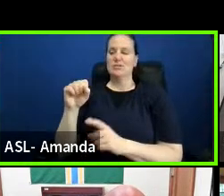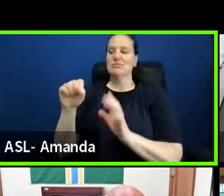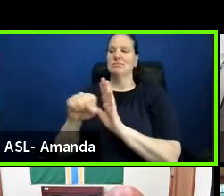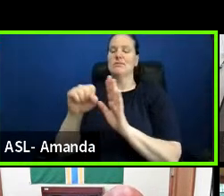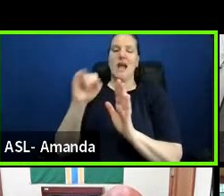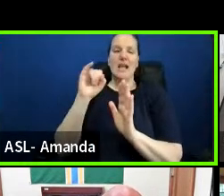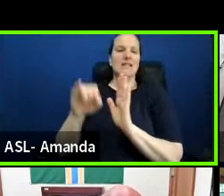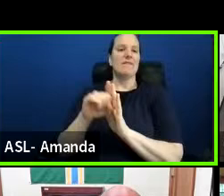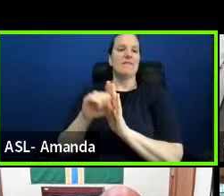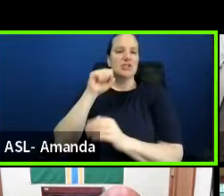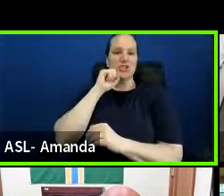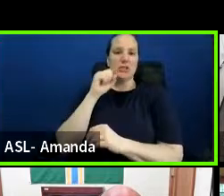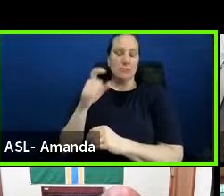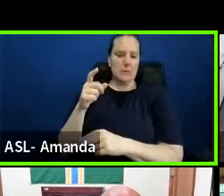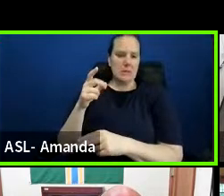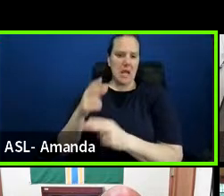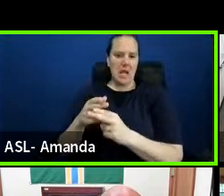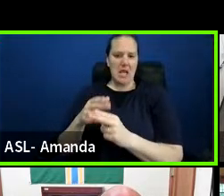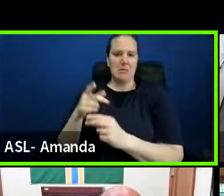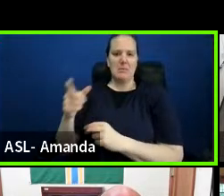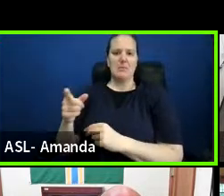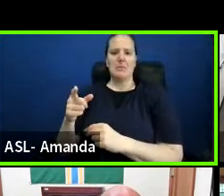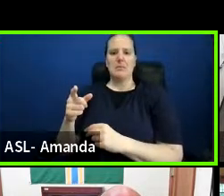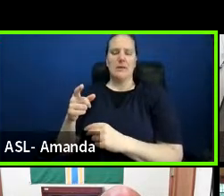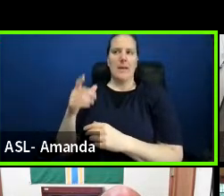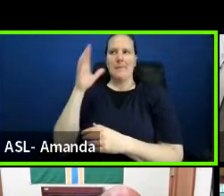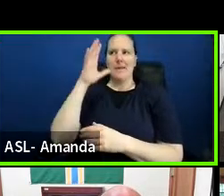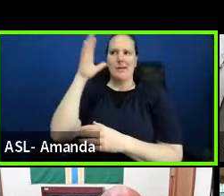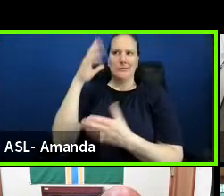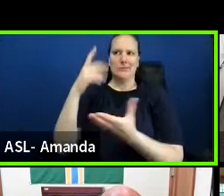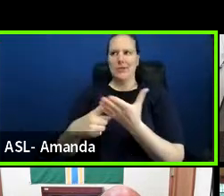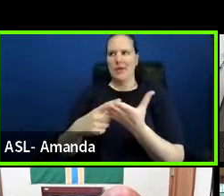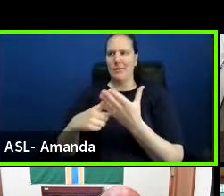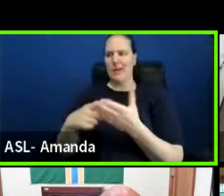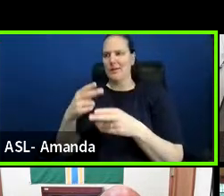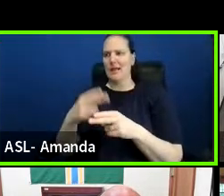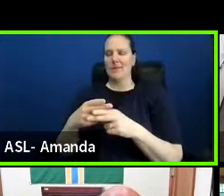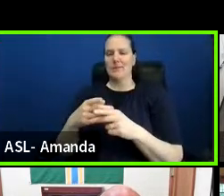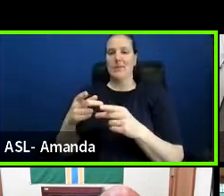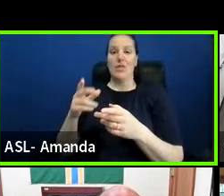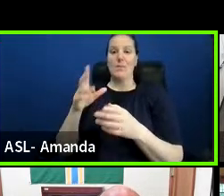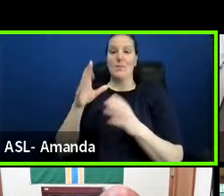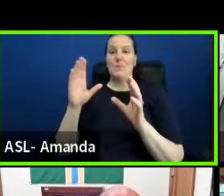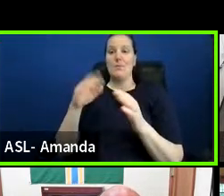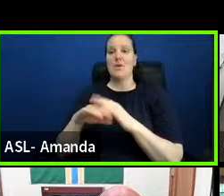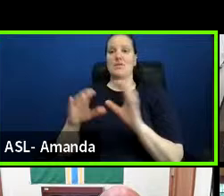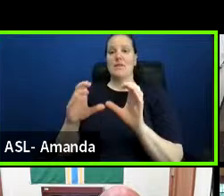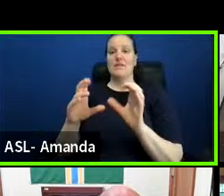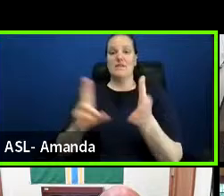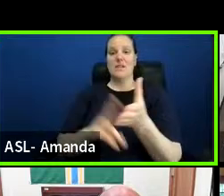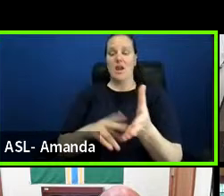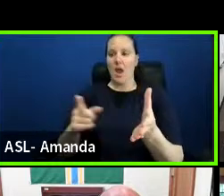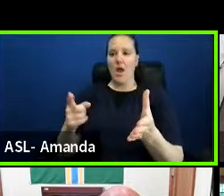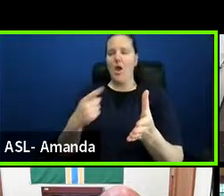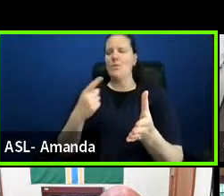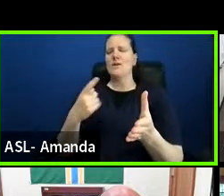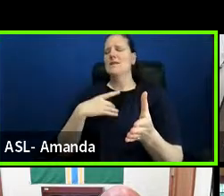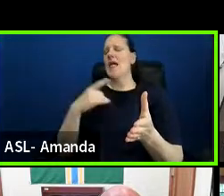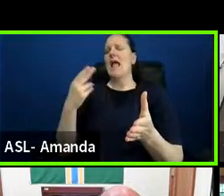story about my name basically is that my parents had talked about names and then the birth certificate was signed and then my dad was like, I've always liked